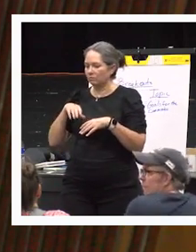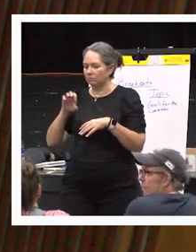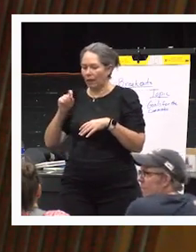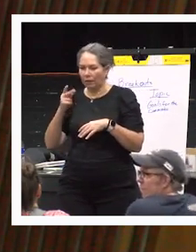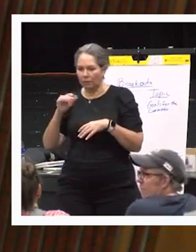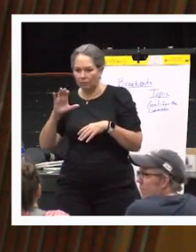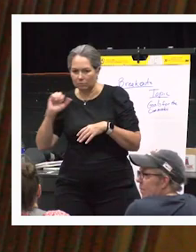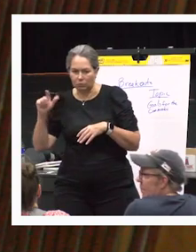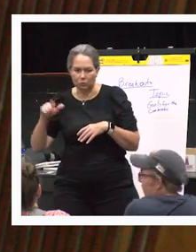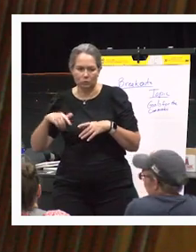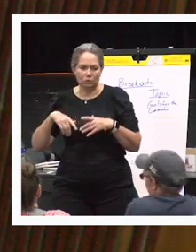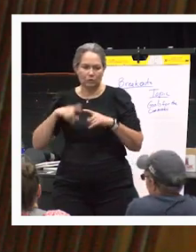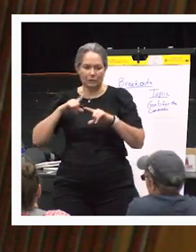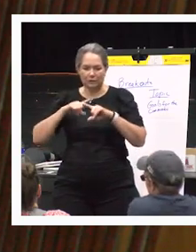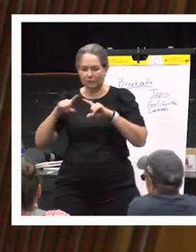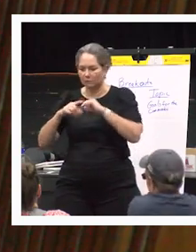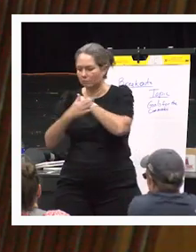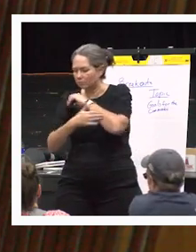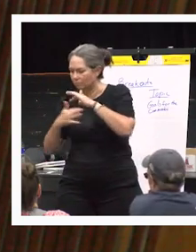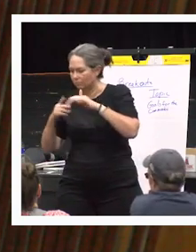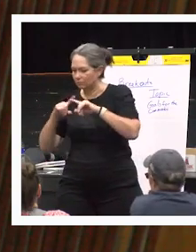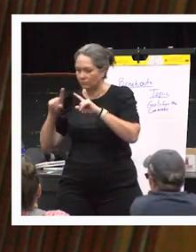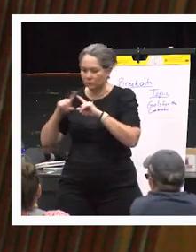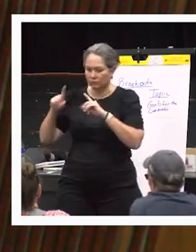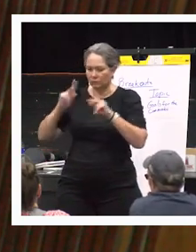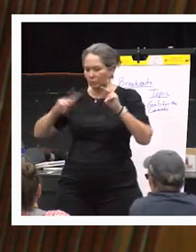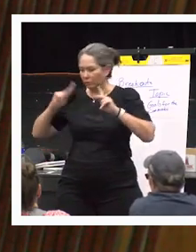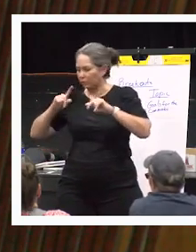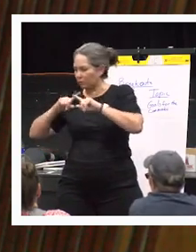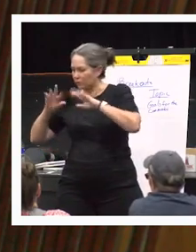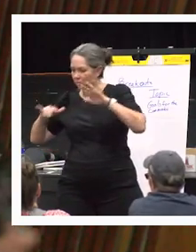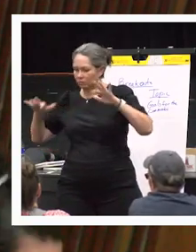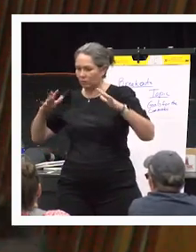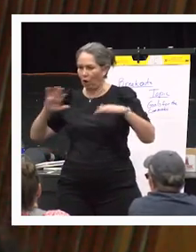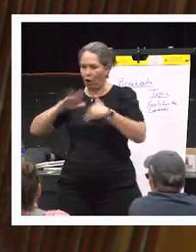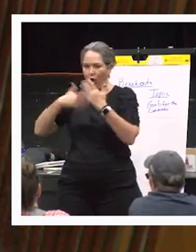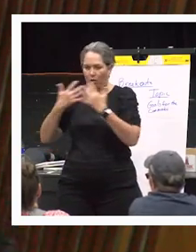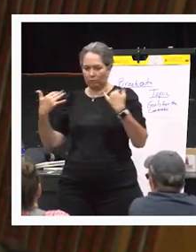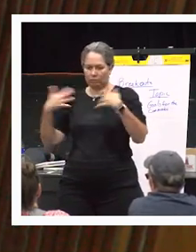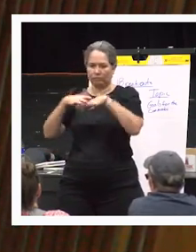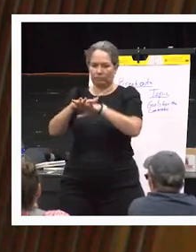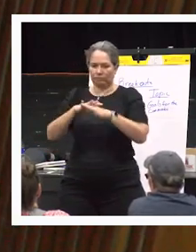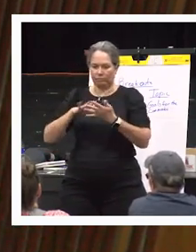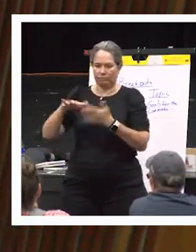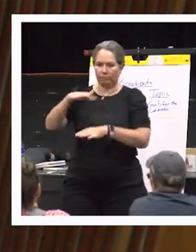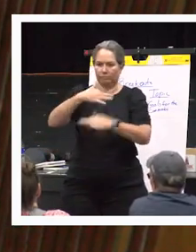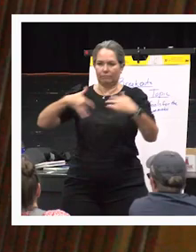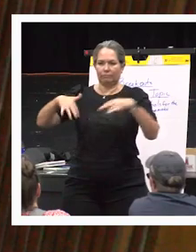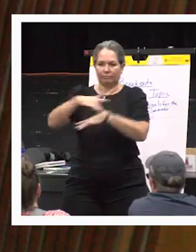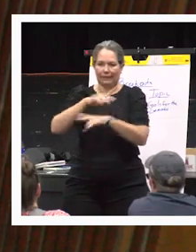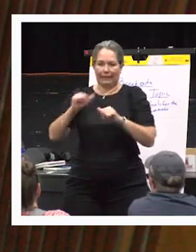throughout all of these different processes and all of these different spaces. Thank you so much.